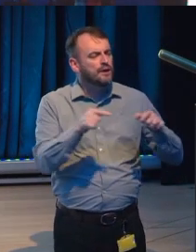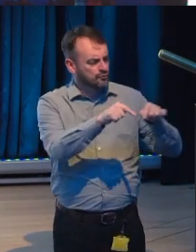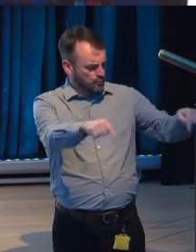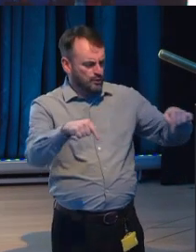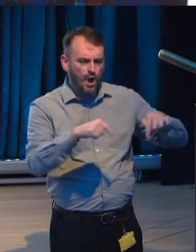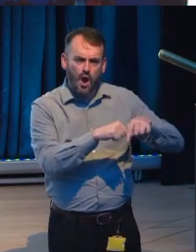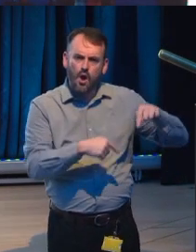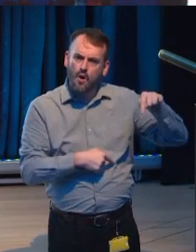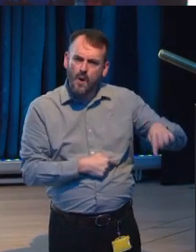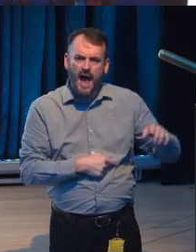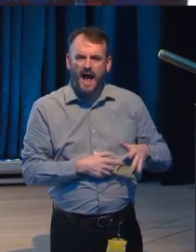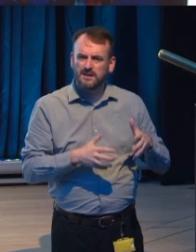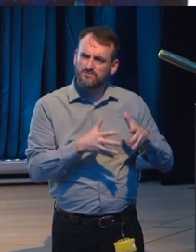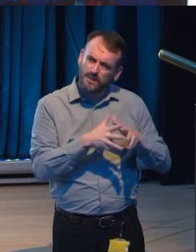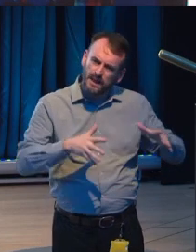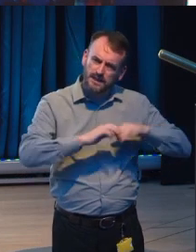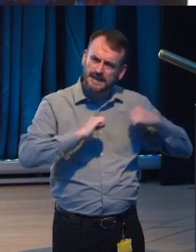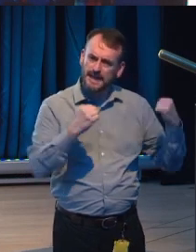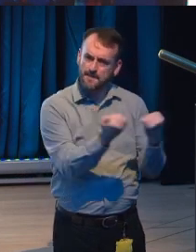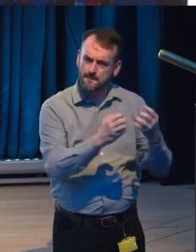production team,